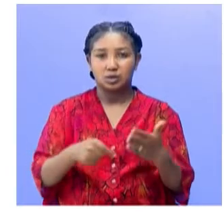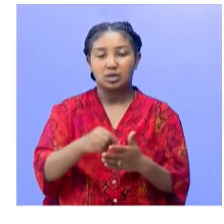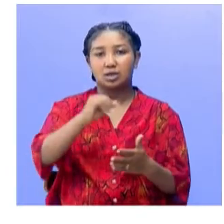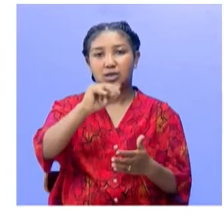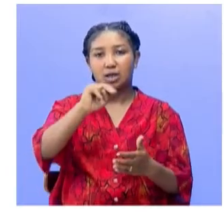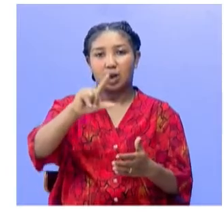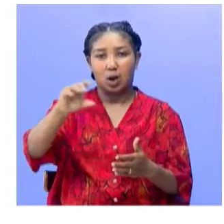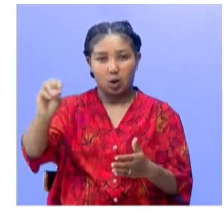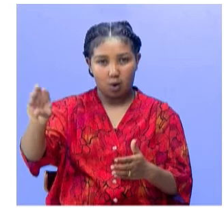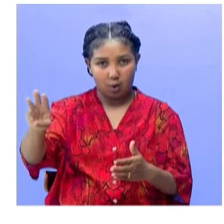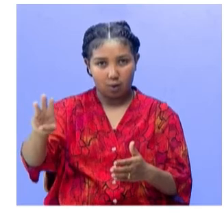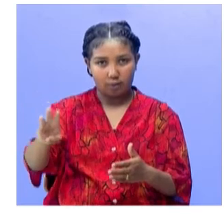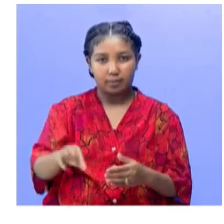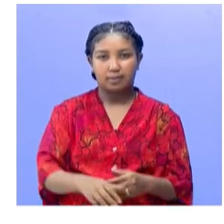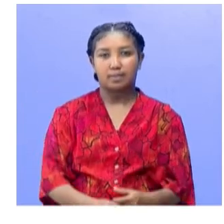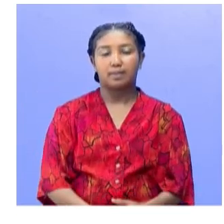in-laws,